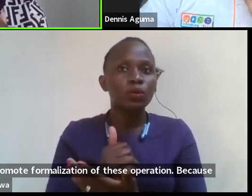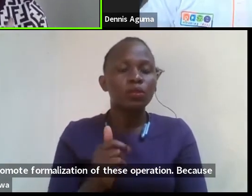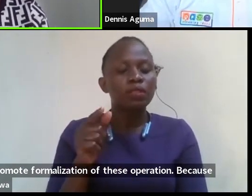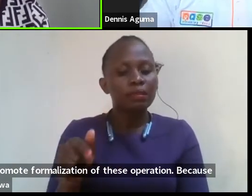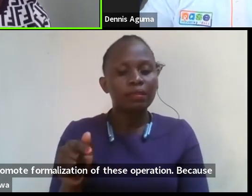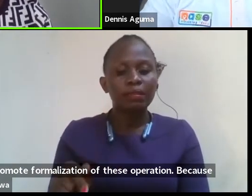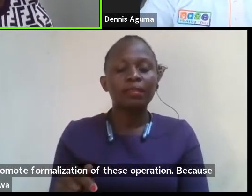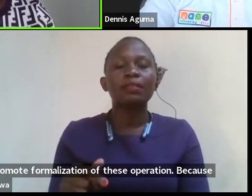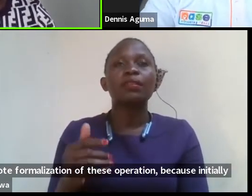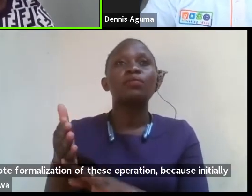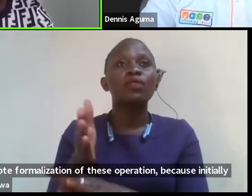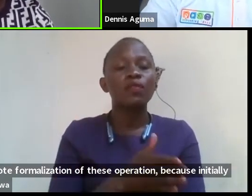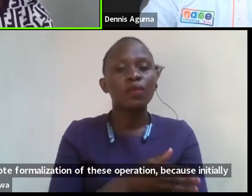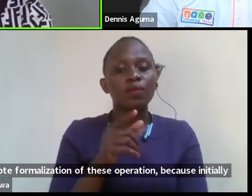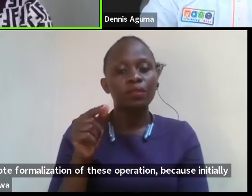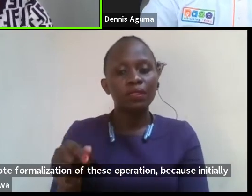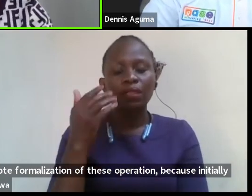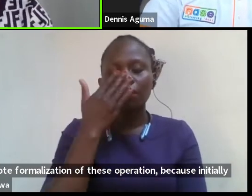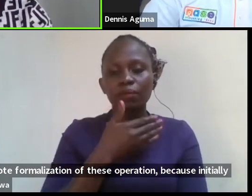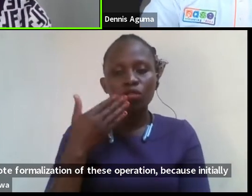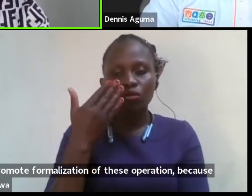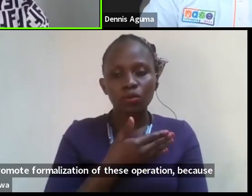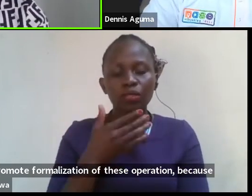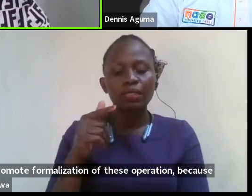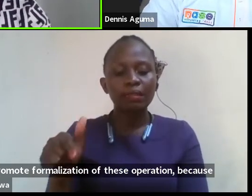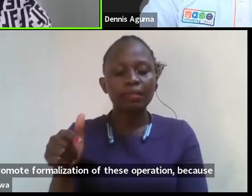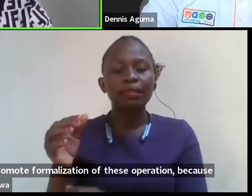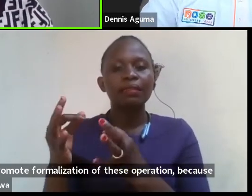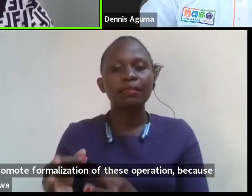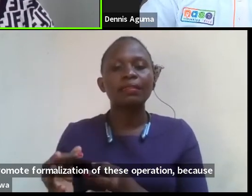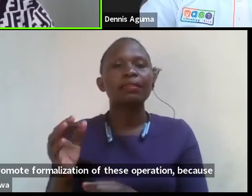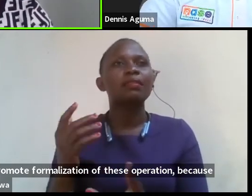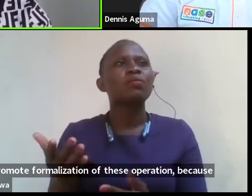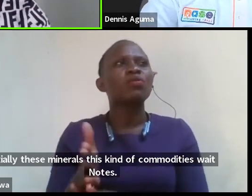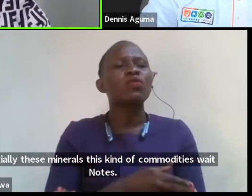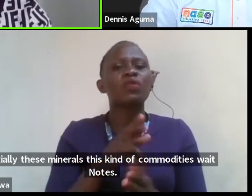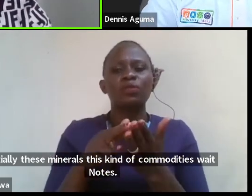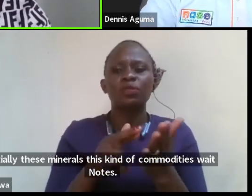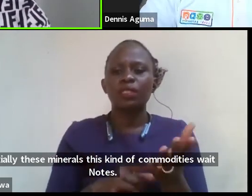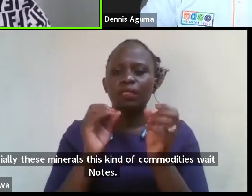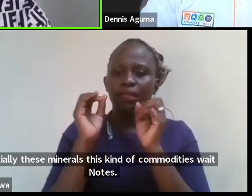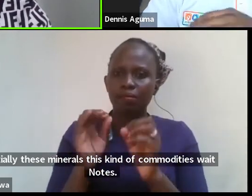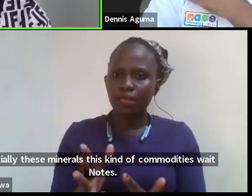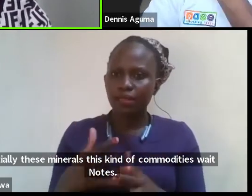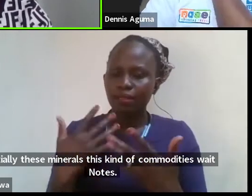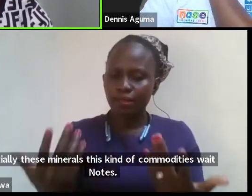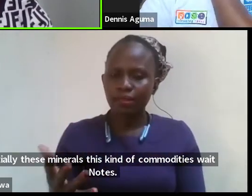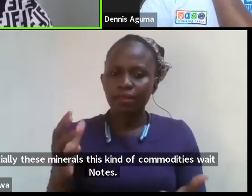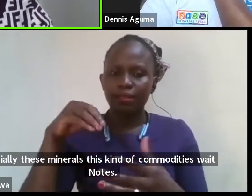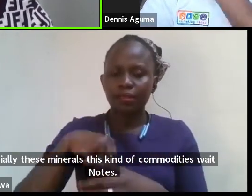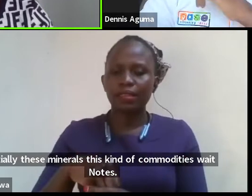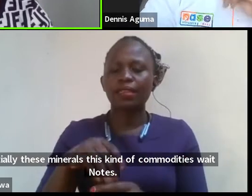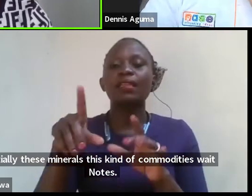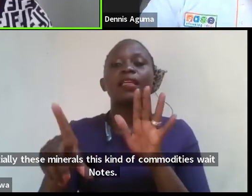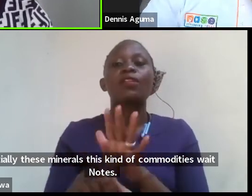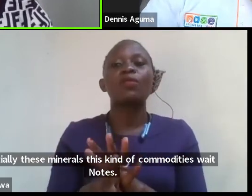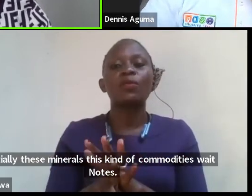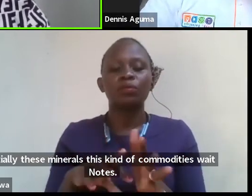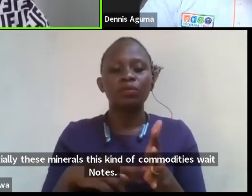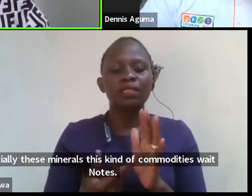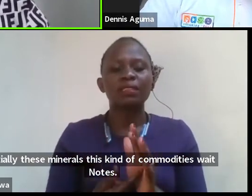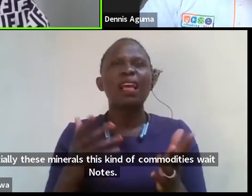initially these minerals, this kind of commodities were not registered or captured in the law as minerals. They were referred to as